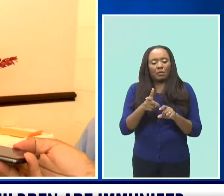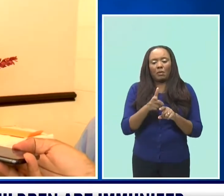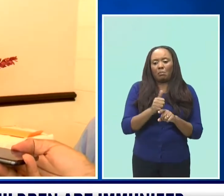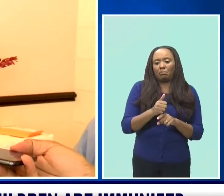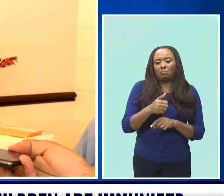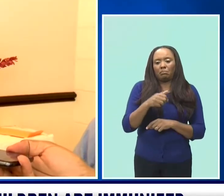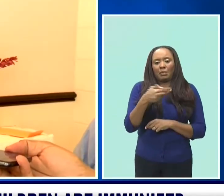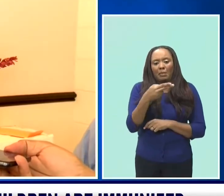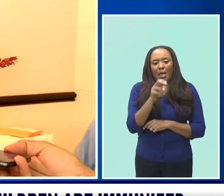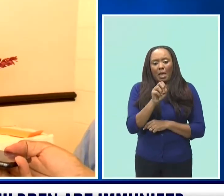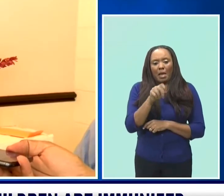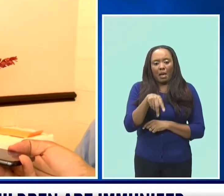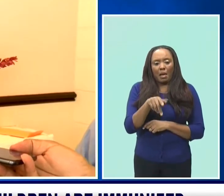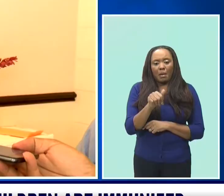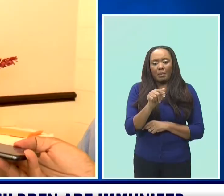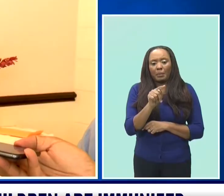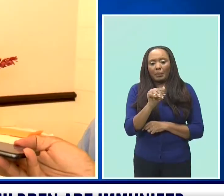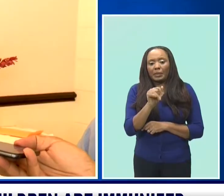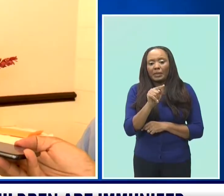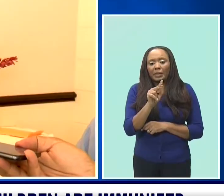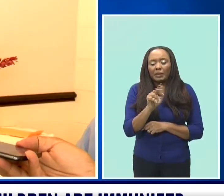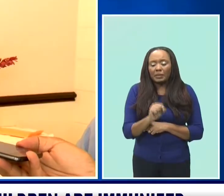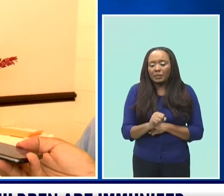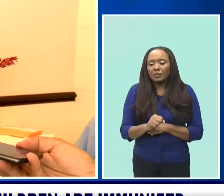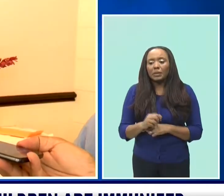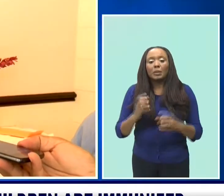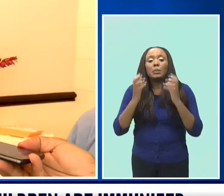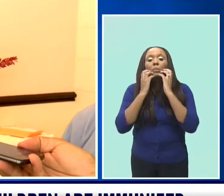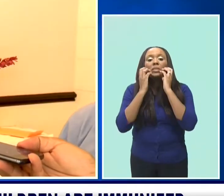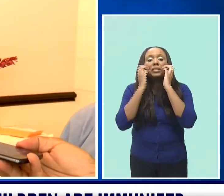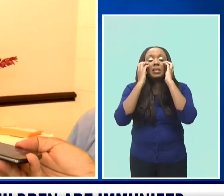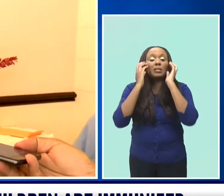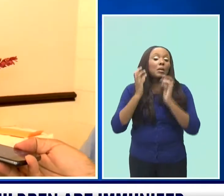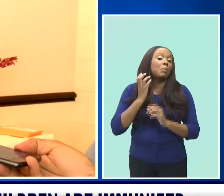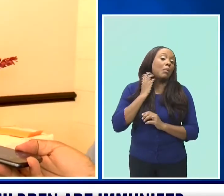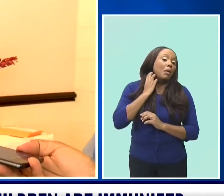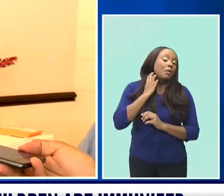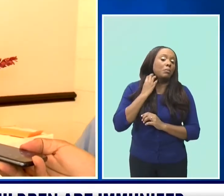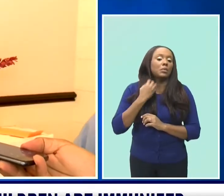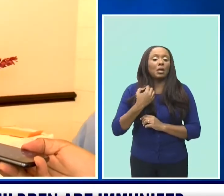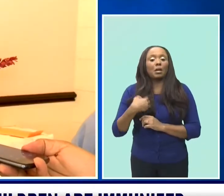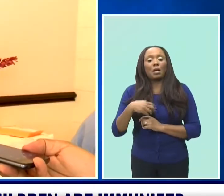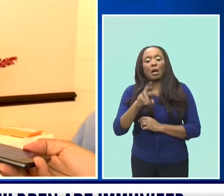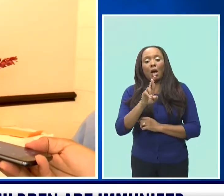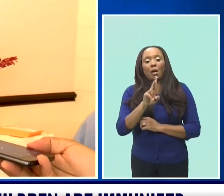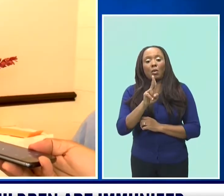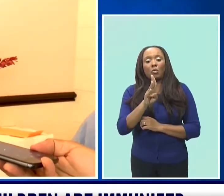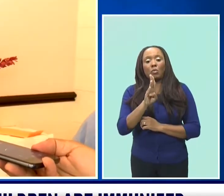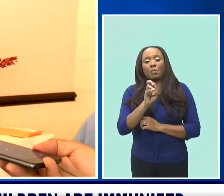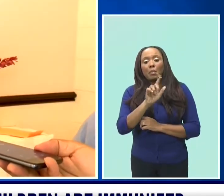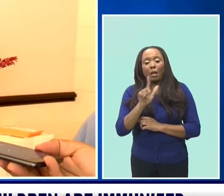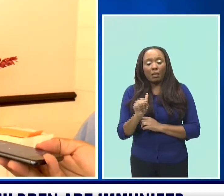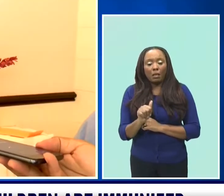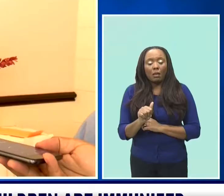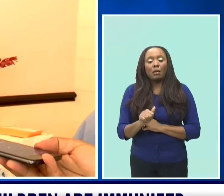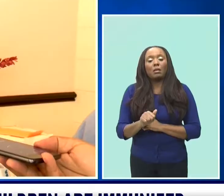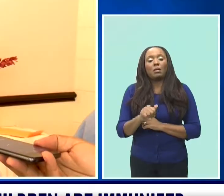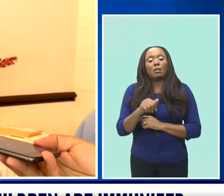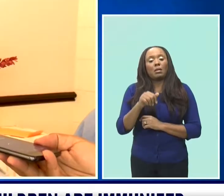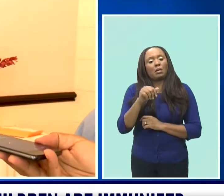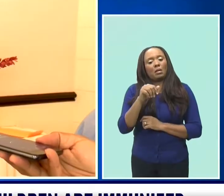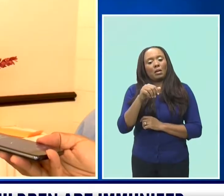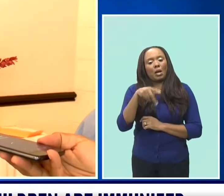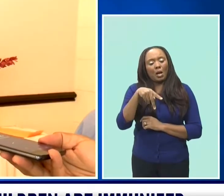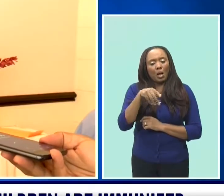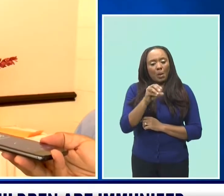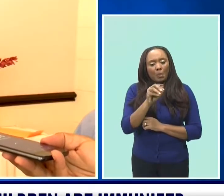hepatitis B to measles, mumps, rubella, polio. We give pneumococcal vaccines.